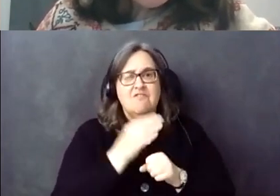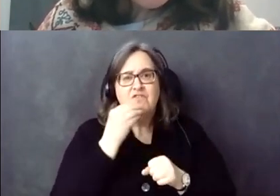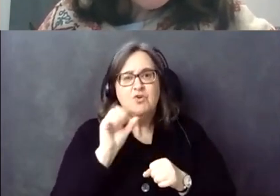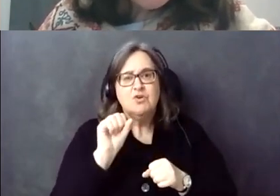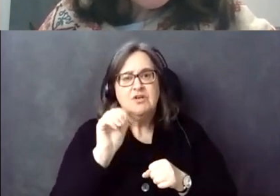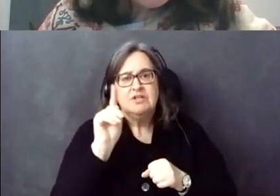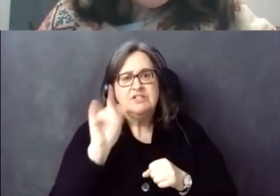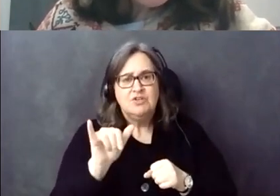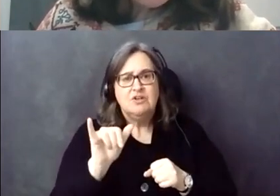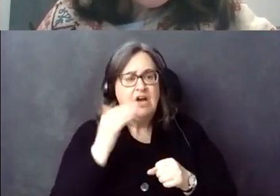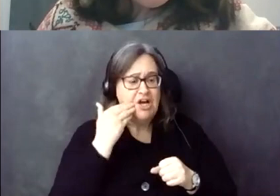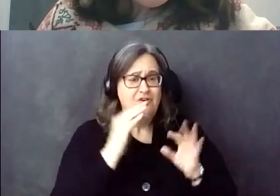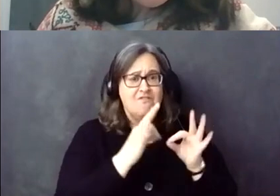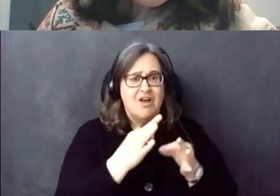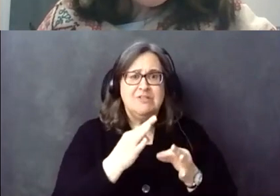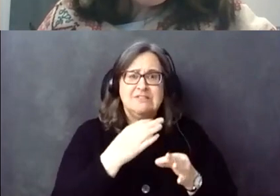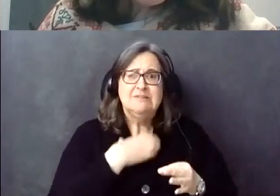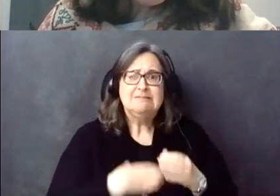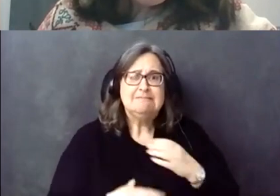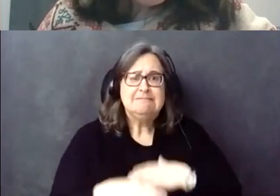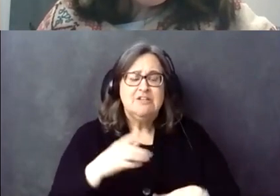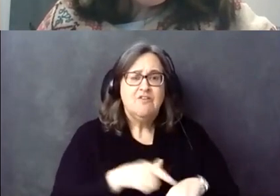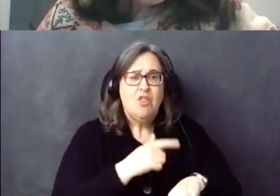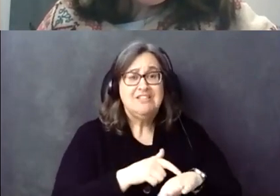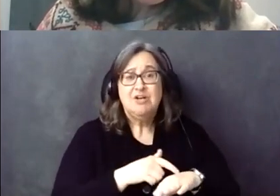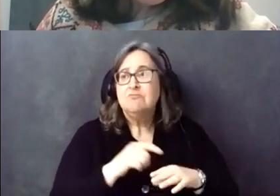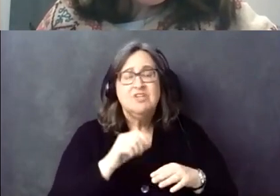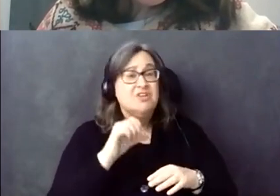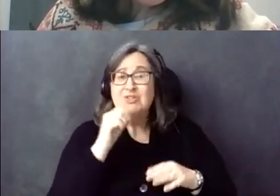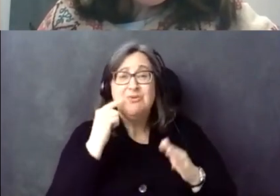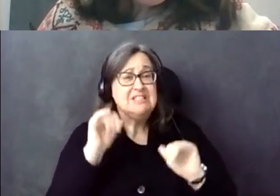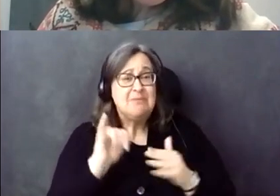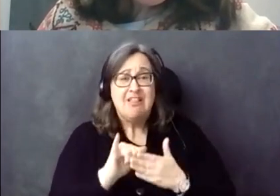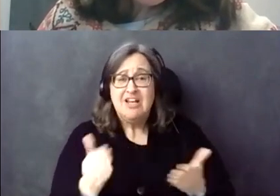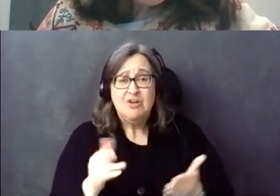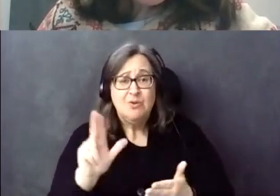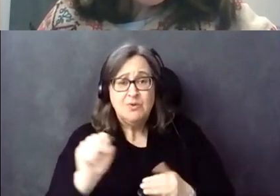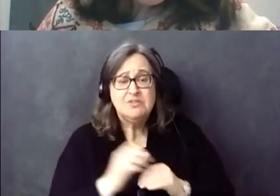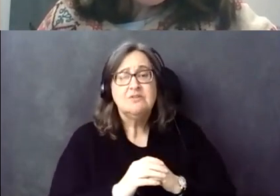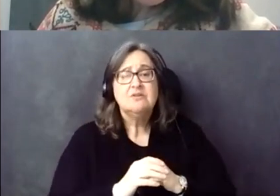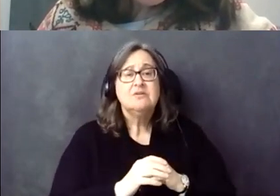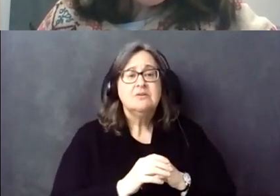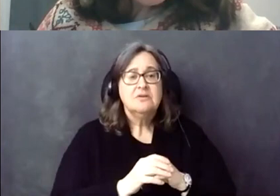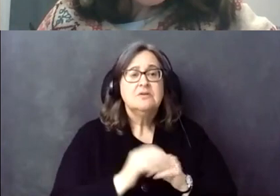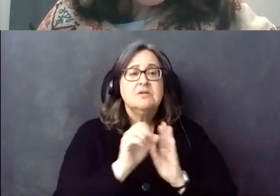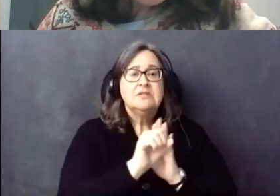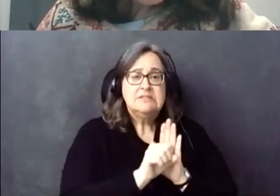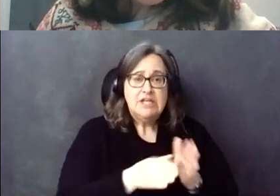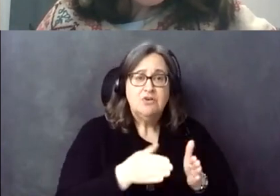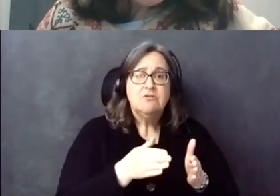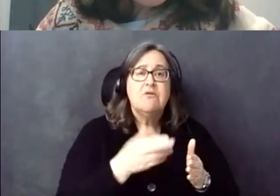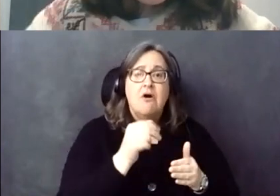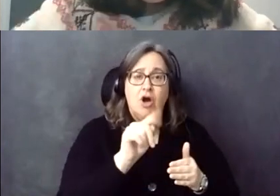the case. So I think that, you know, we want to follow lead from you. Senator Hunter has proposed a few ways that we could do